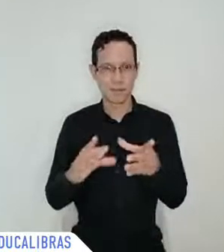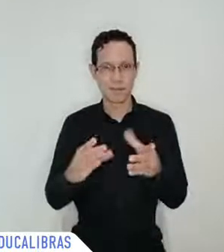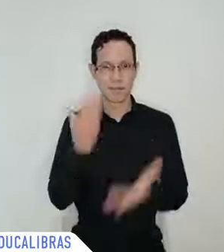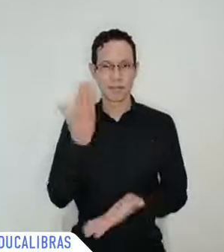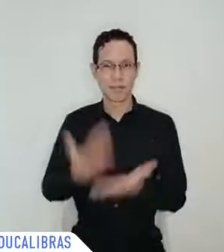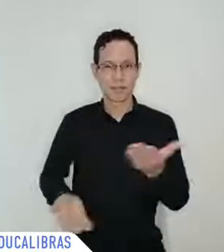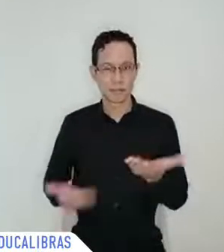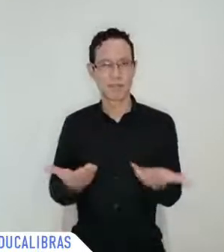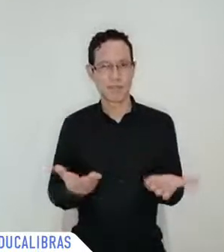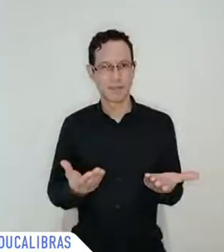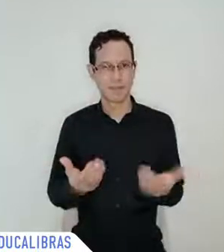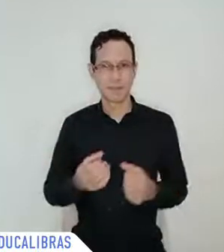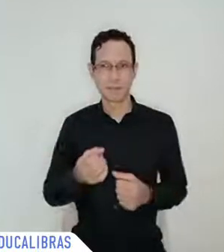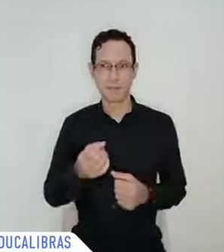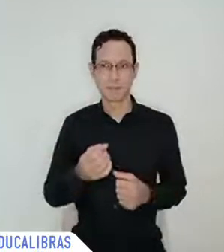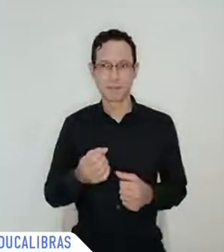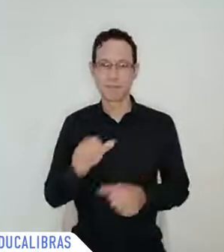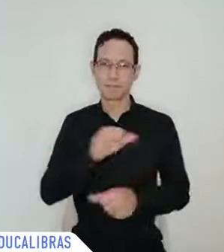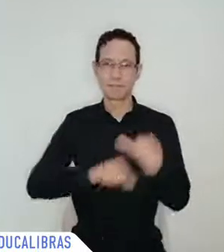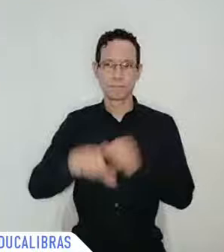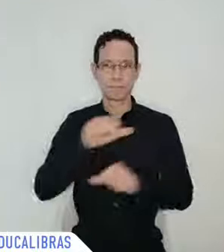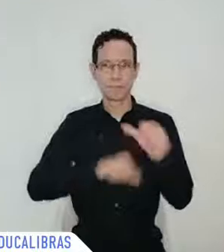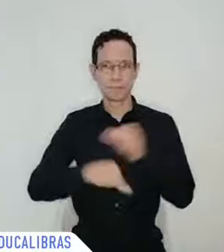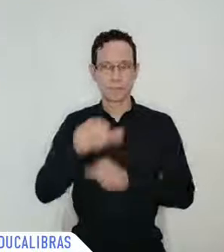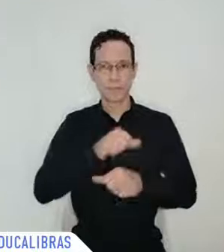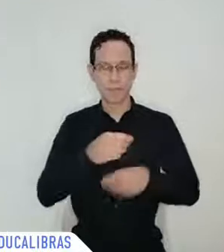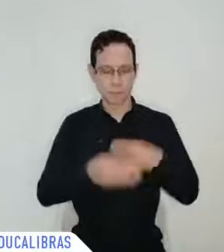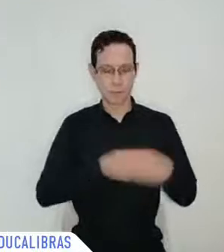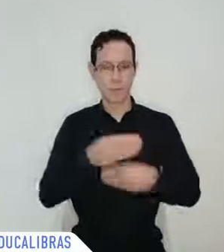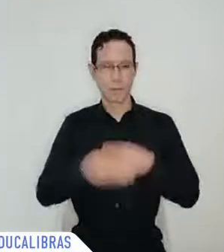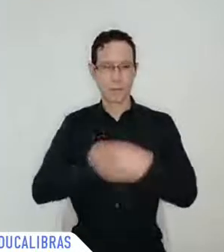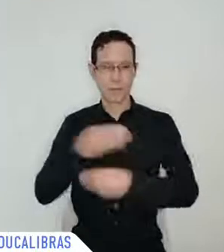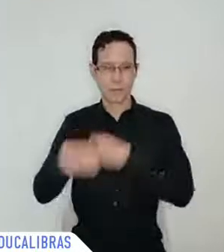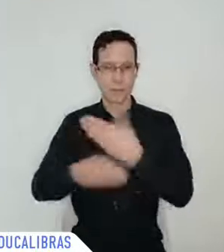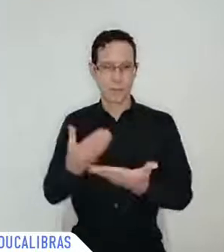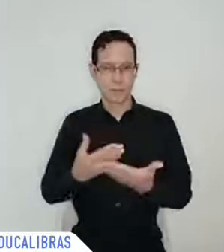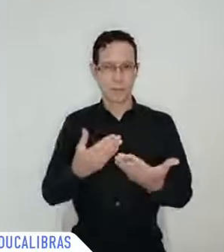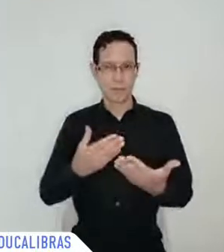his goal is restricting the institutional space